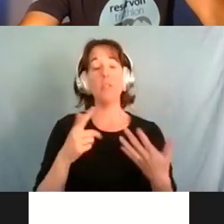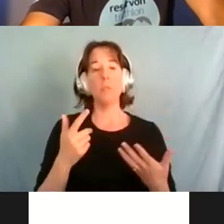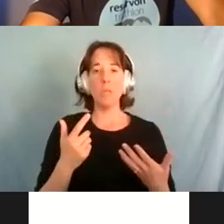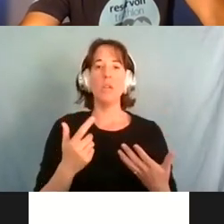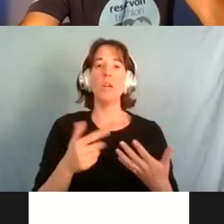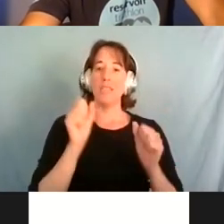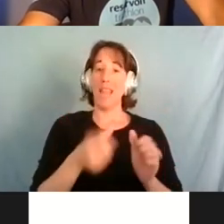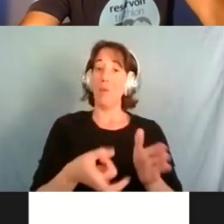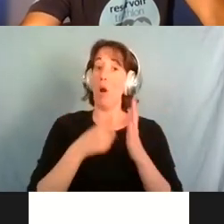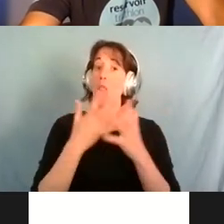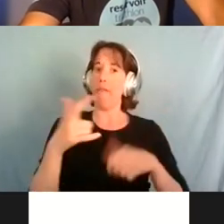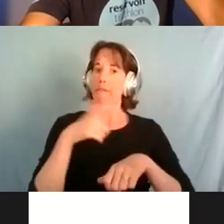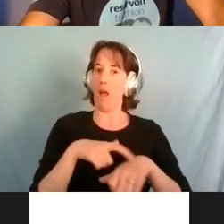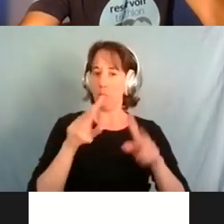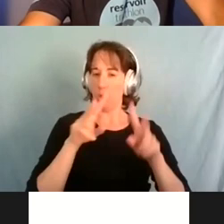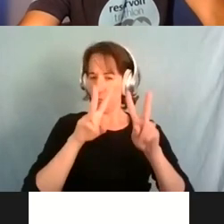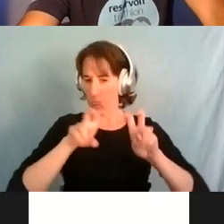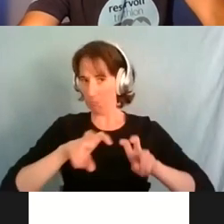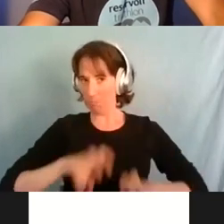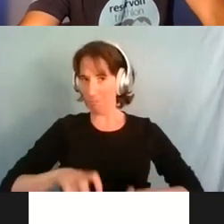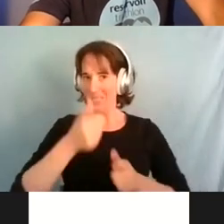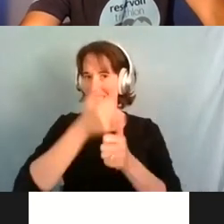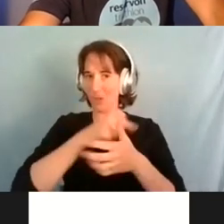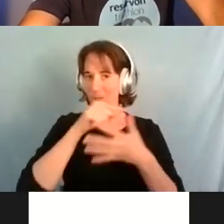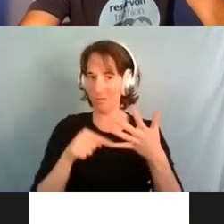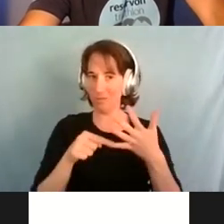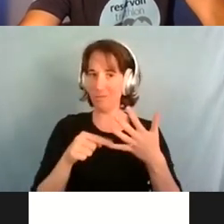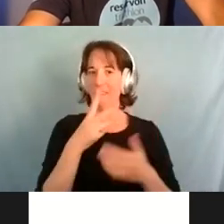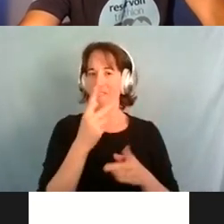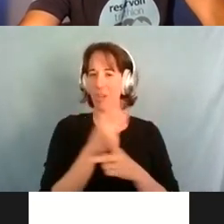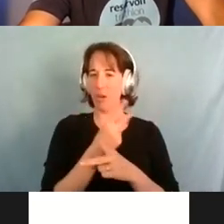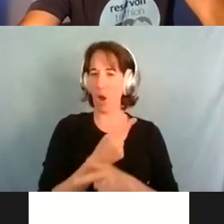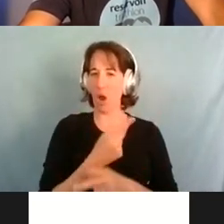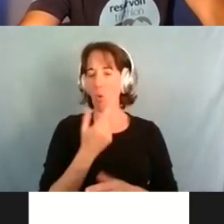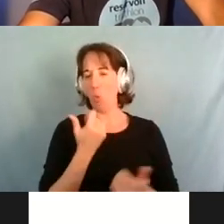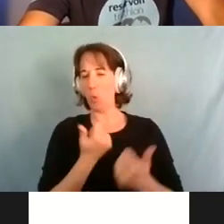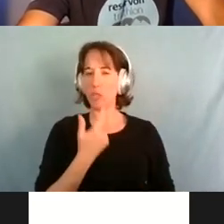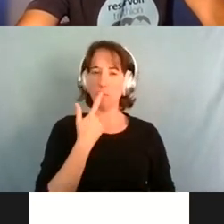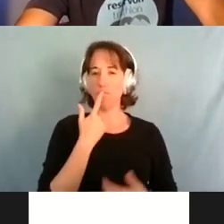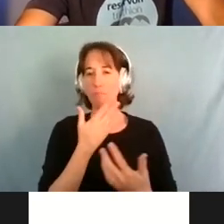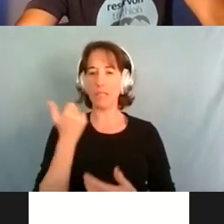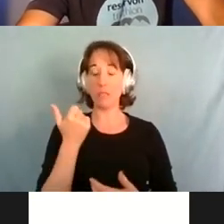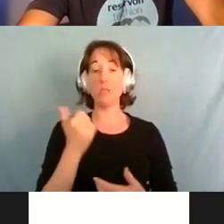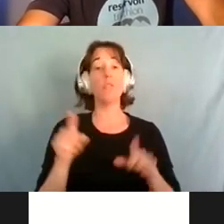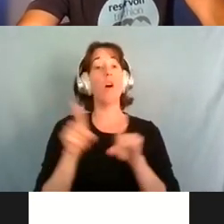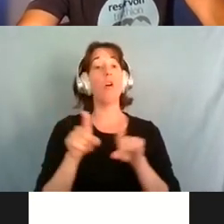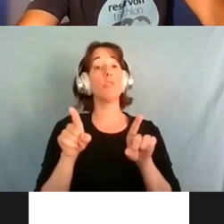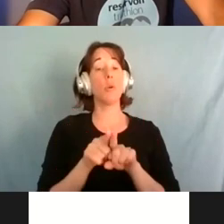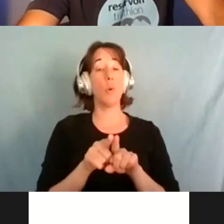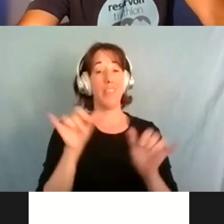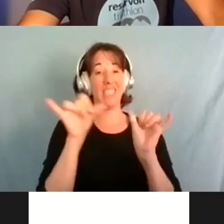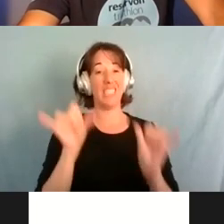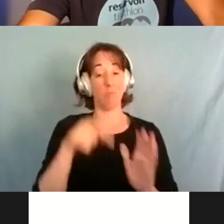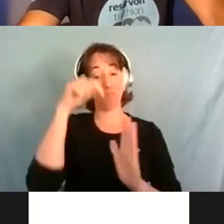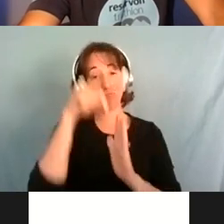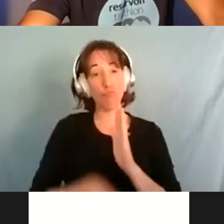these and figure out something. Furthermore, since it looks through everything,